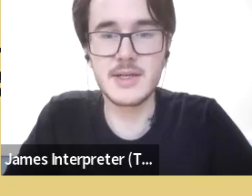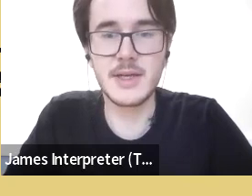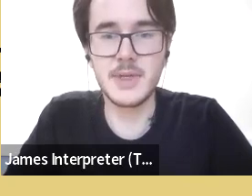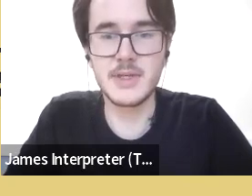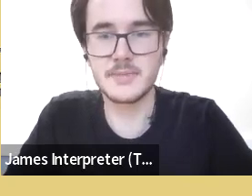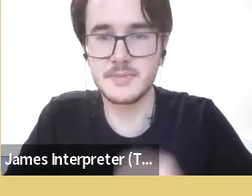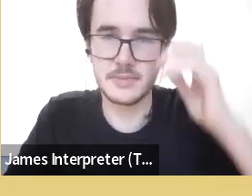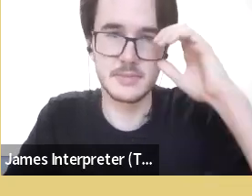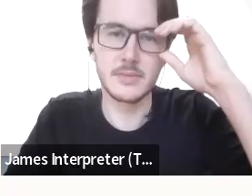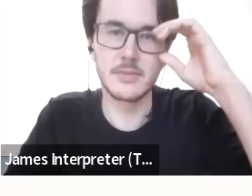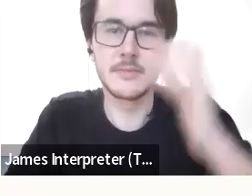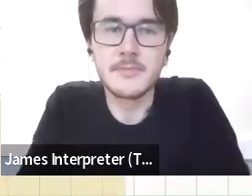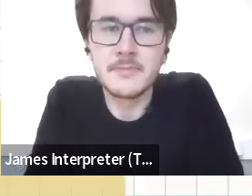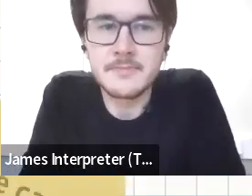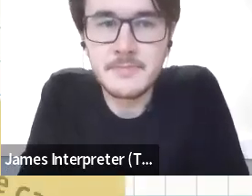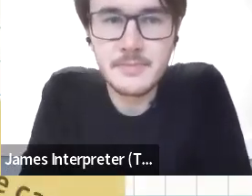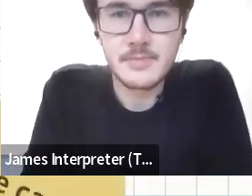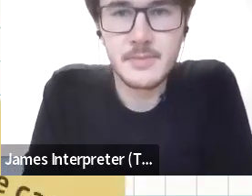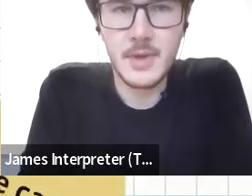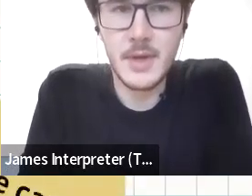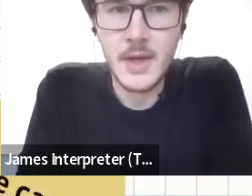Okay, next slide, please.